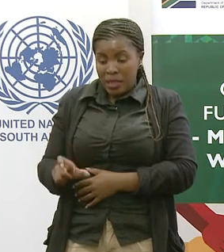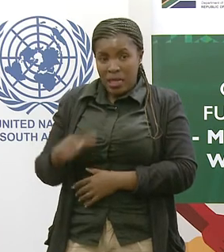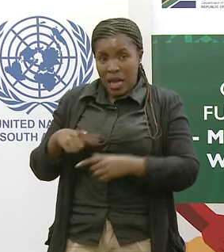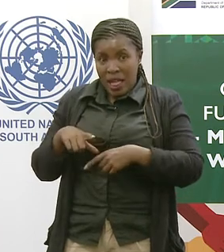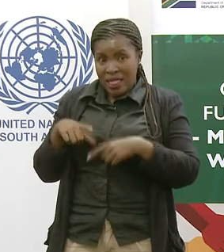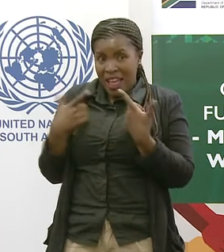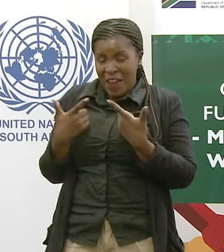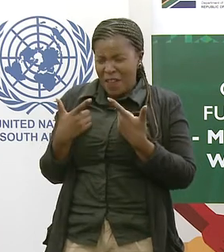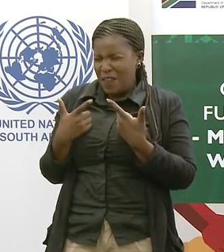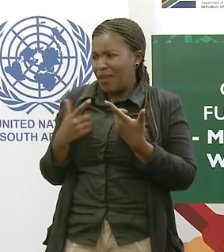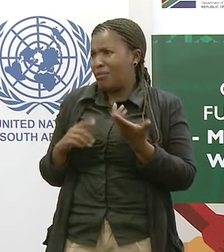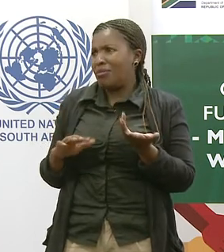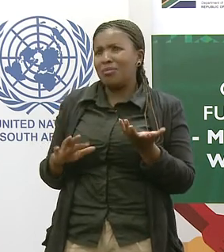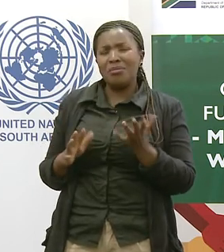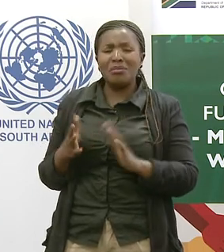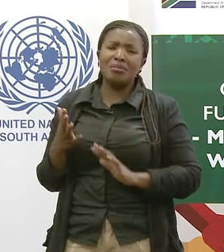that